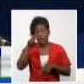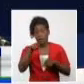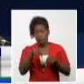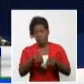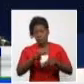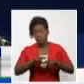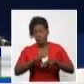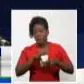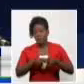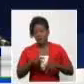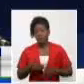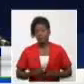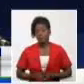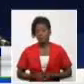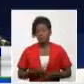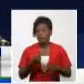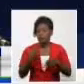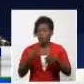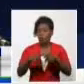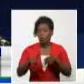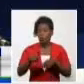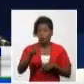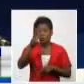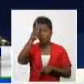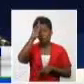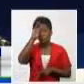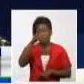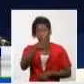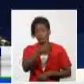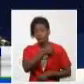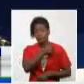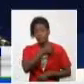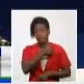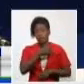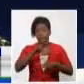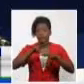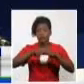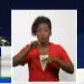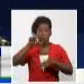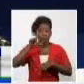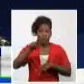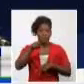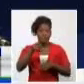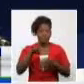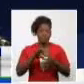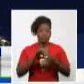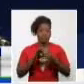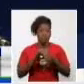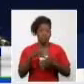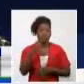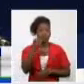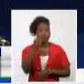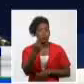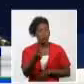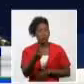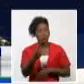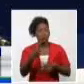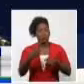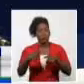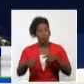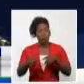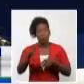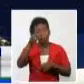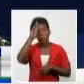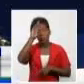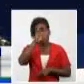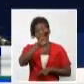Uno está en el Hospital Militar Fermín Valdés Domínguez de Holguín y uno en el Hospital Joaquín Castillo Duran